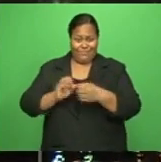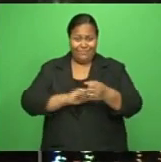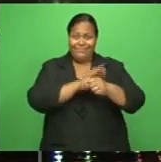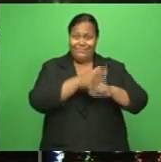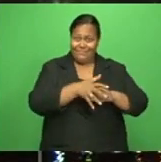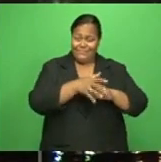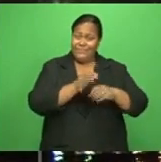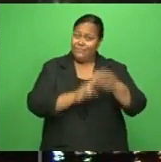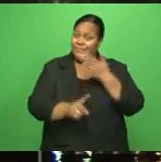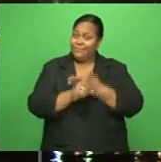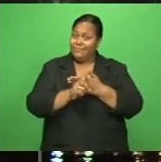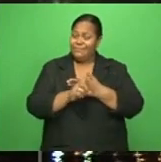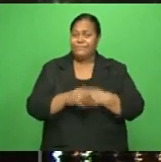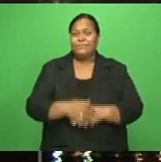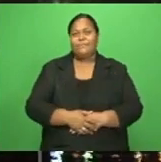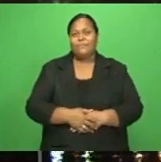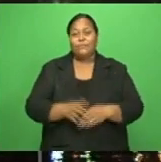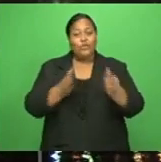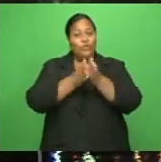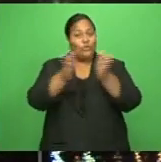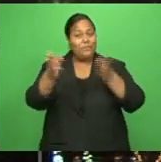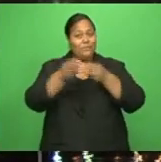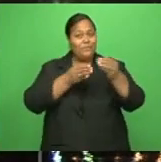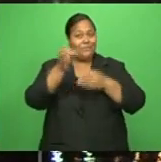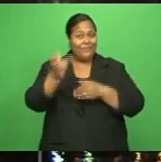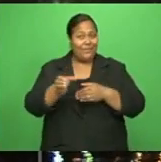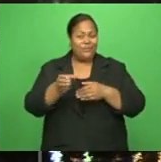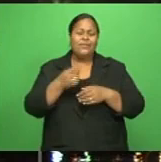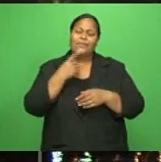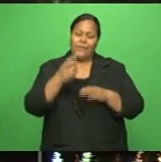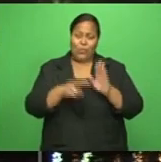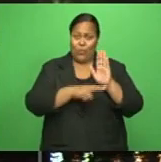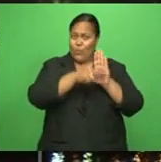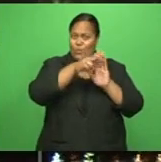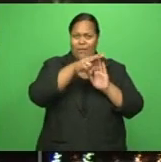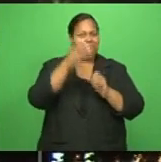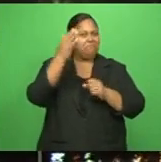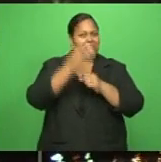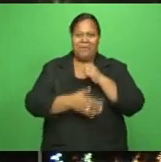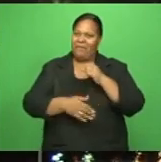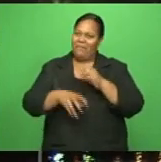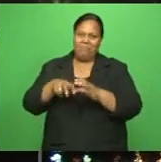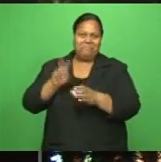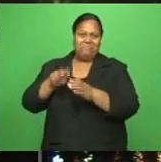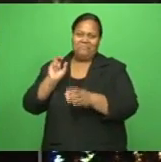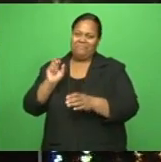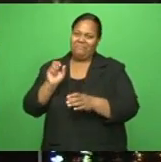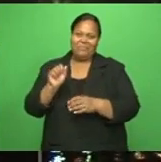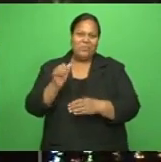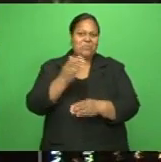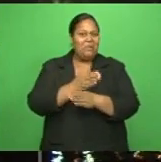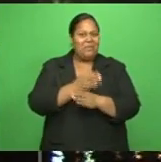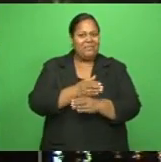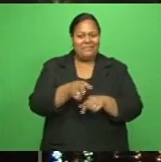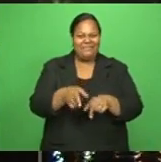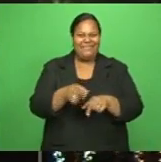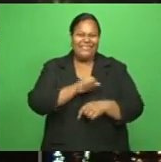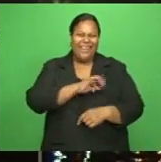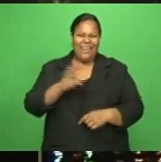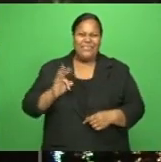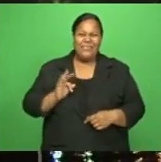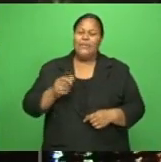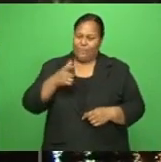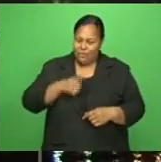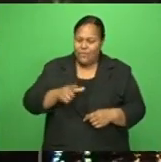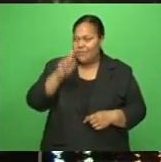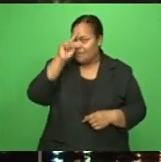COVID-19. General Manager Francis Lee says the resort has not laid off any permanent worker, as they understand the hardships families